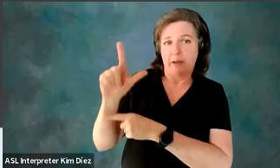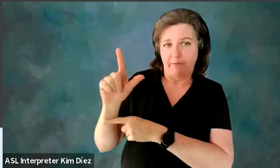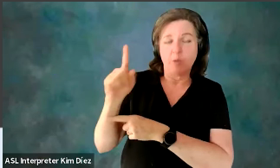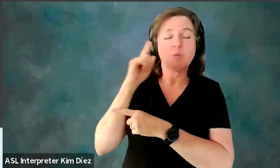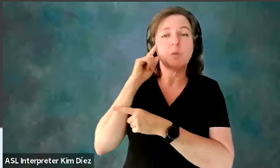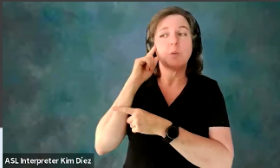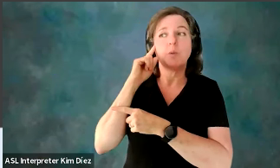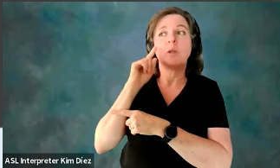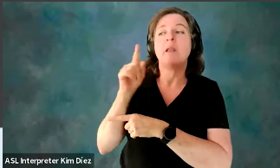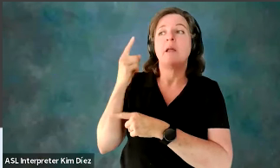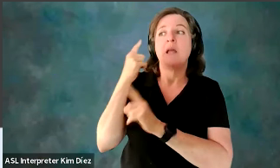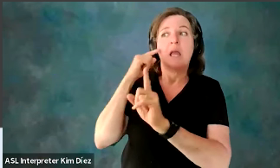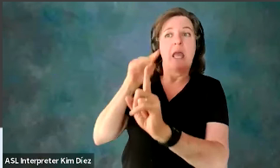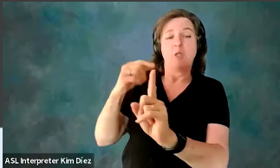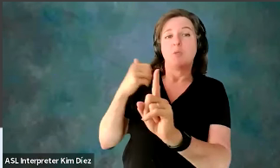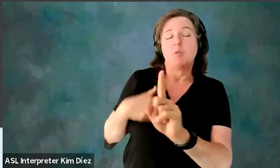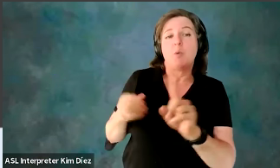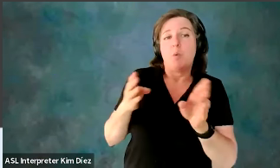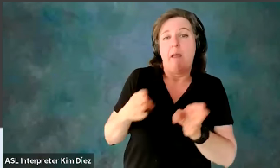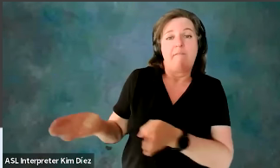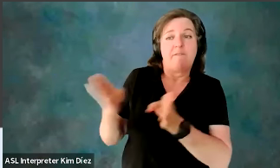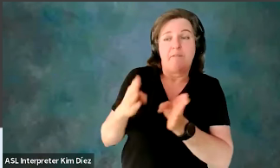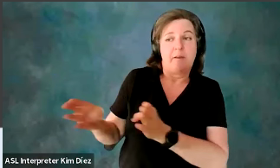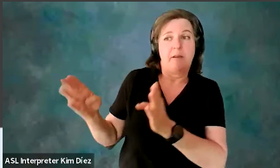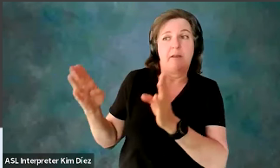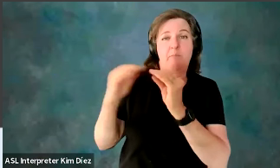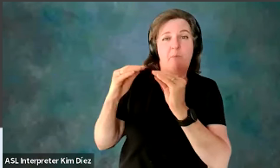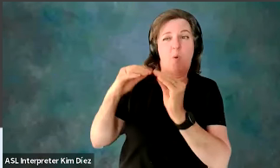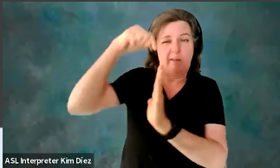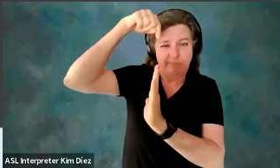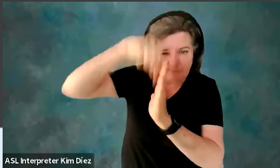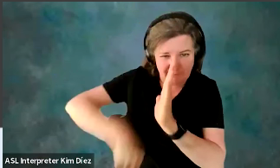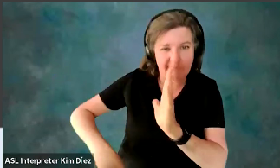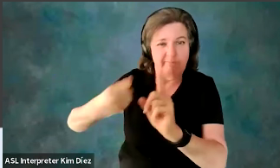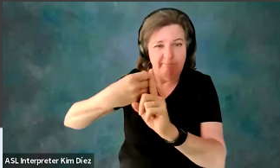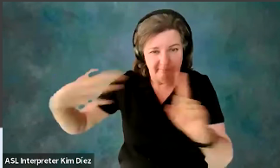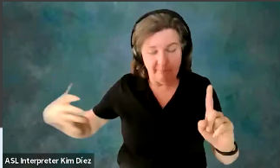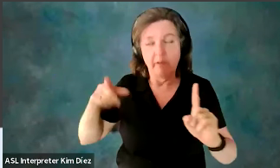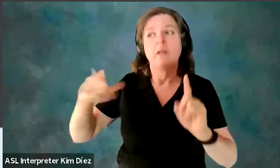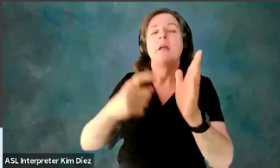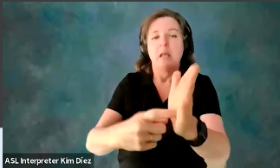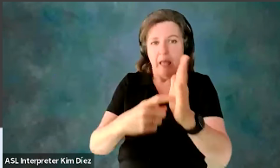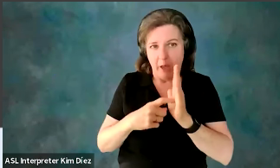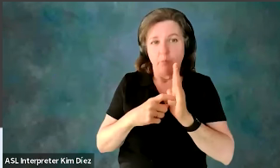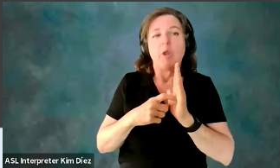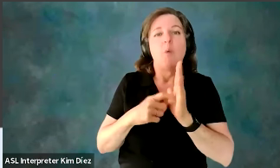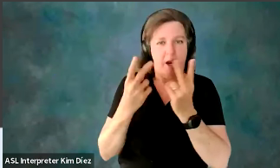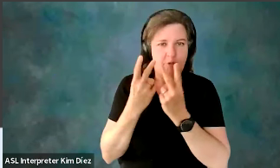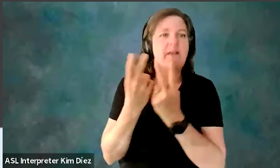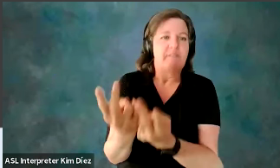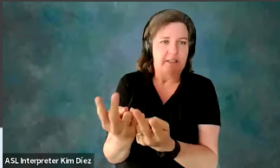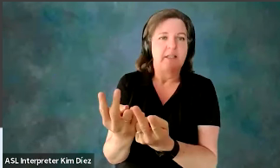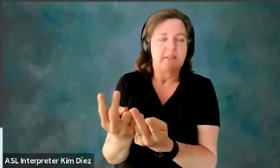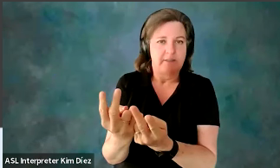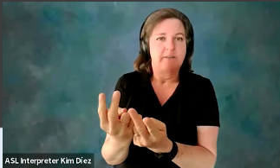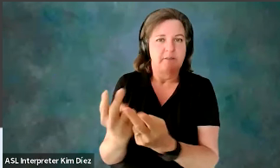is that if you want to have a more detailed planification, you need to visit and